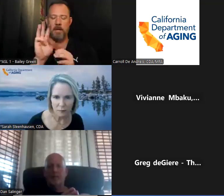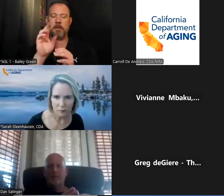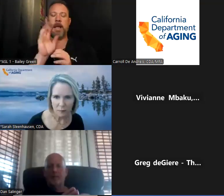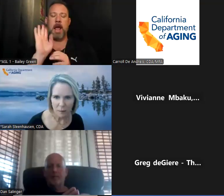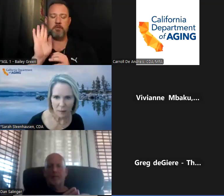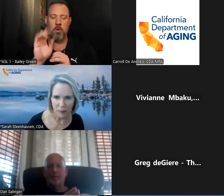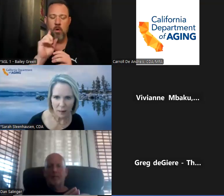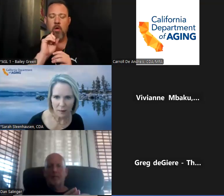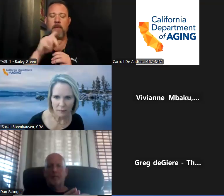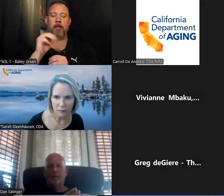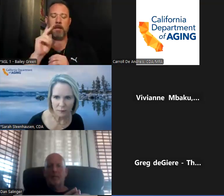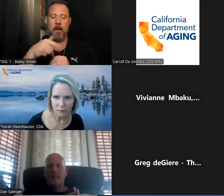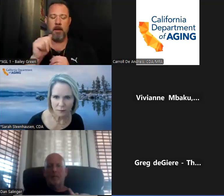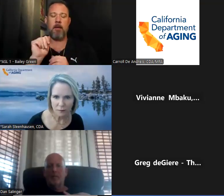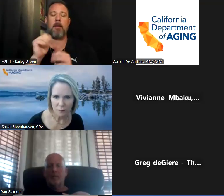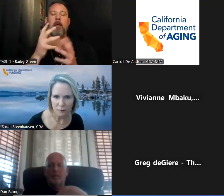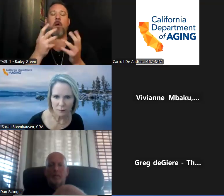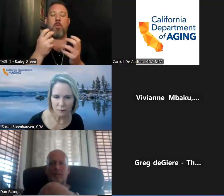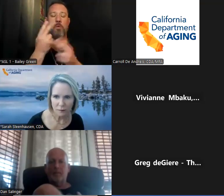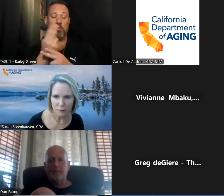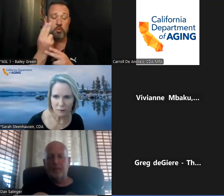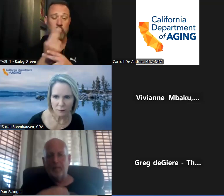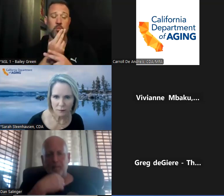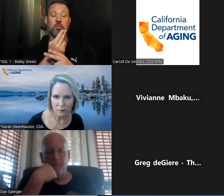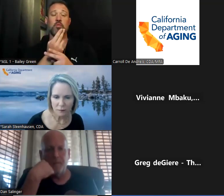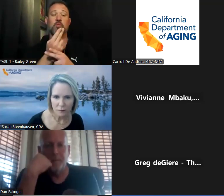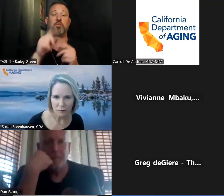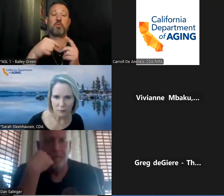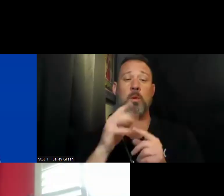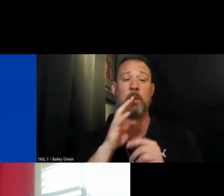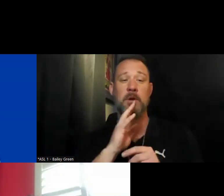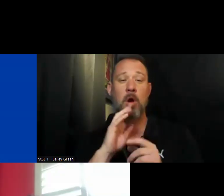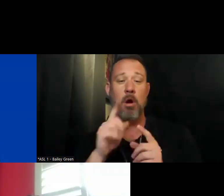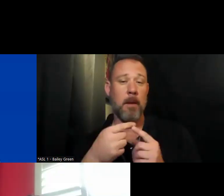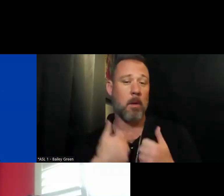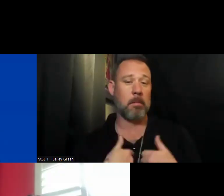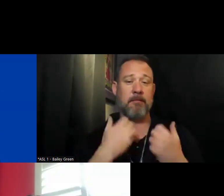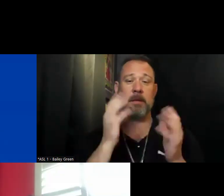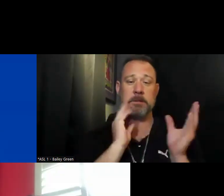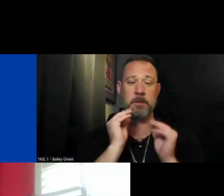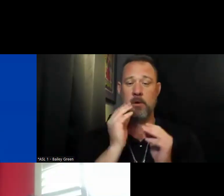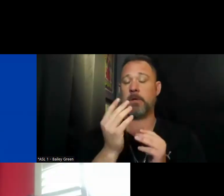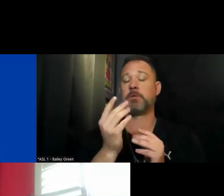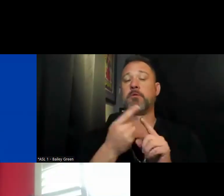MPA. And I hope that we're all using them also when we talk about lived experience, hearing directly from the voices, but also